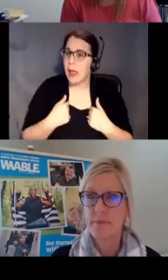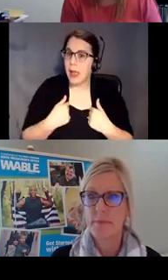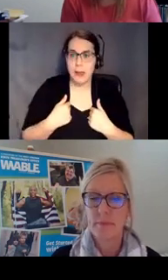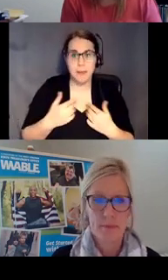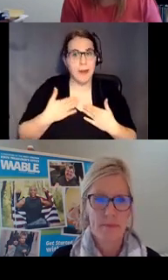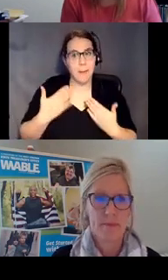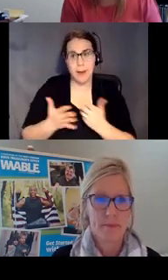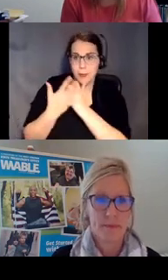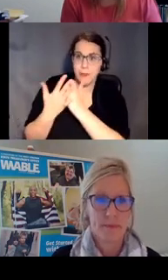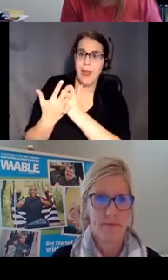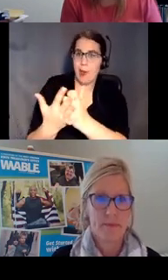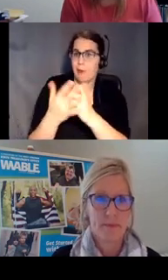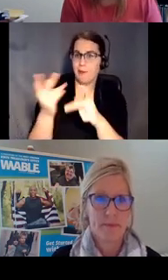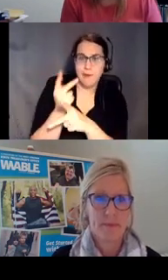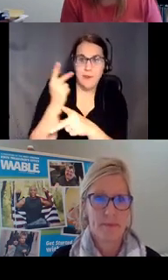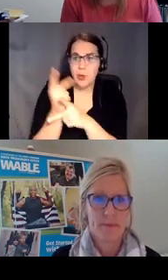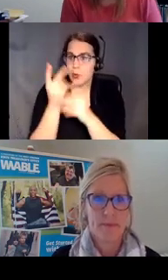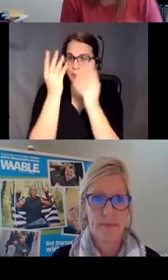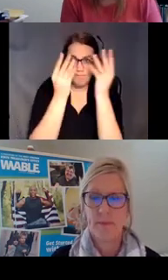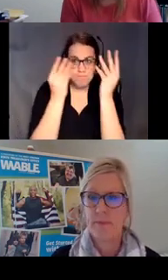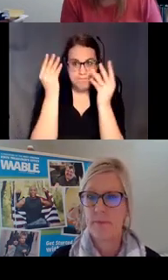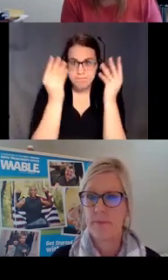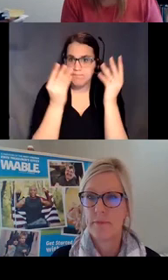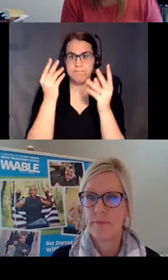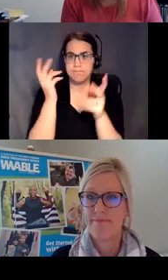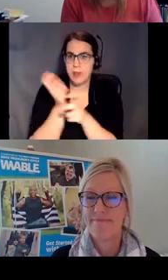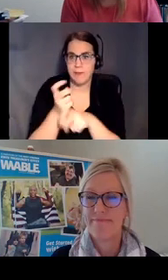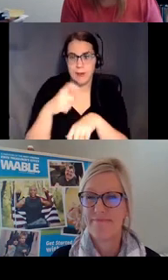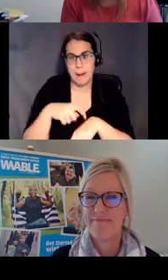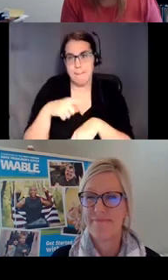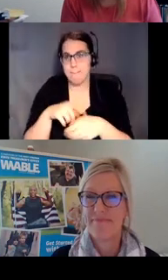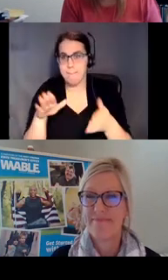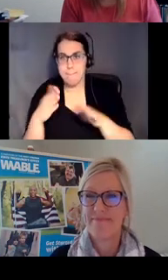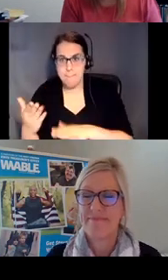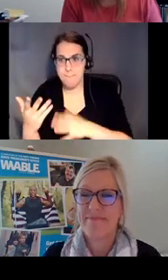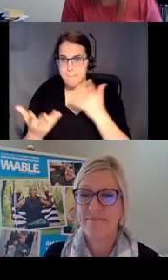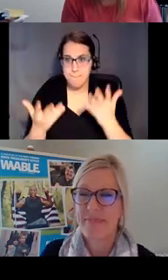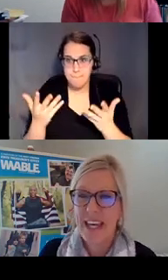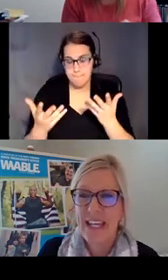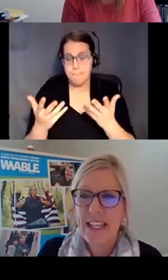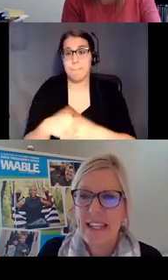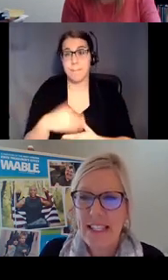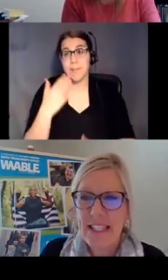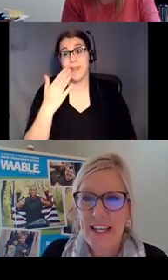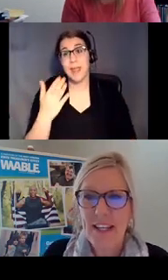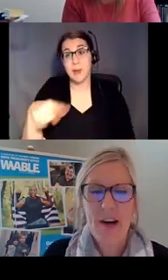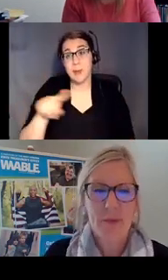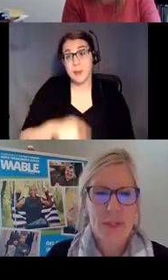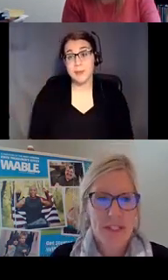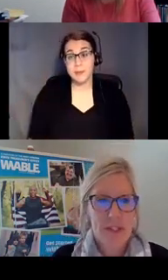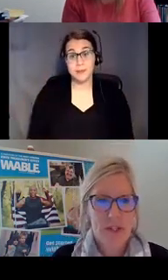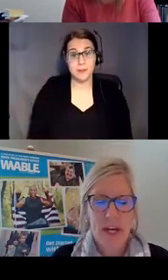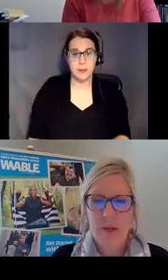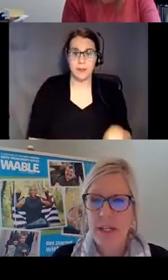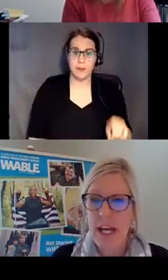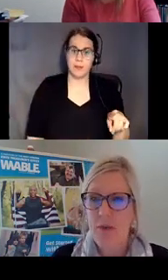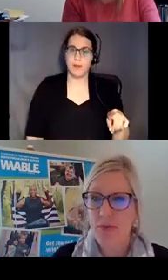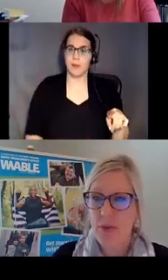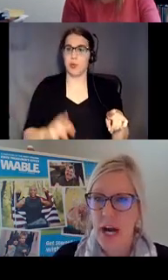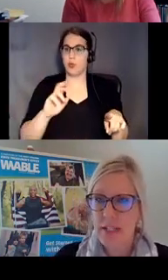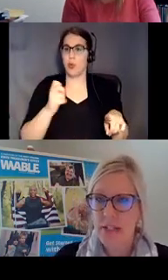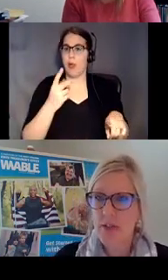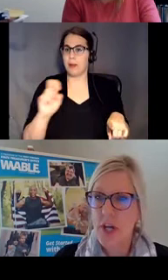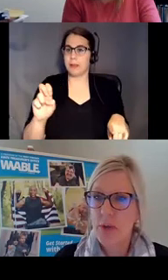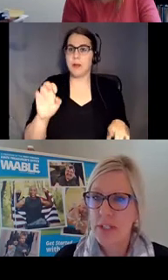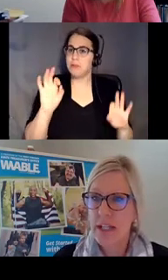folks as they navigate through some difficult times. Thank you so much. Thanks, Anna. That was incredibly